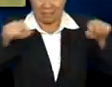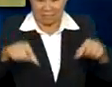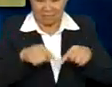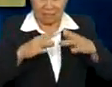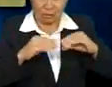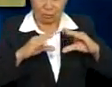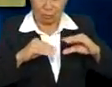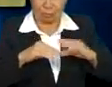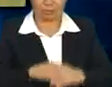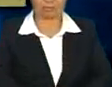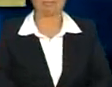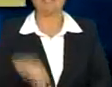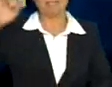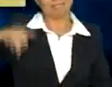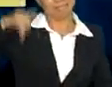one?